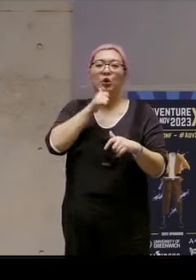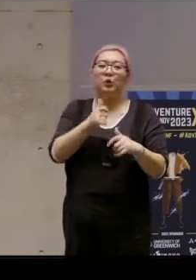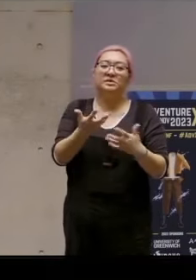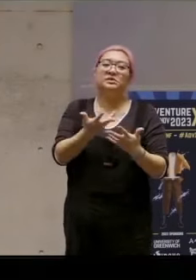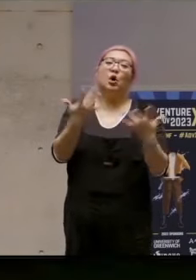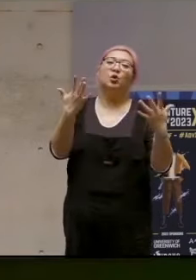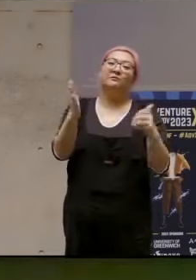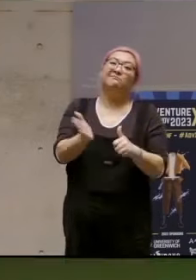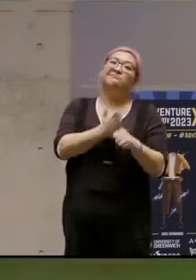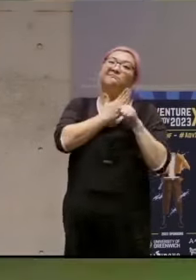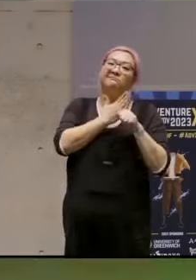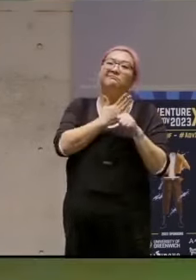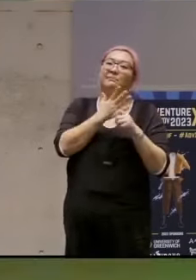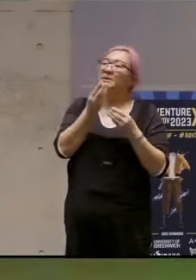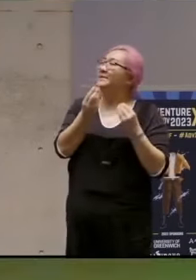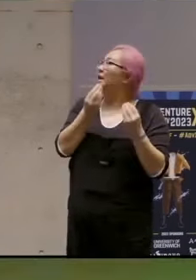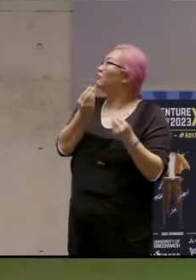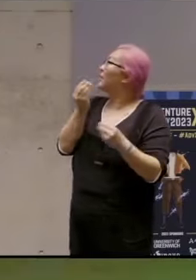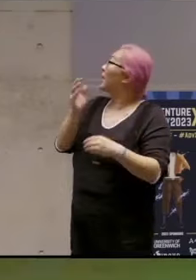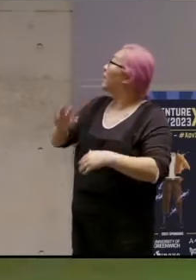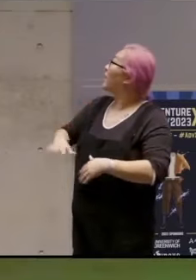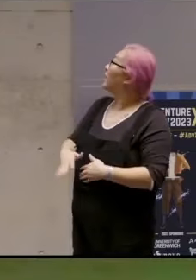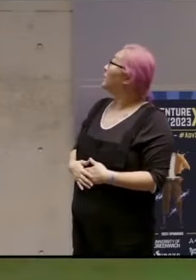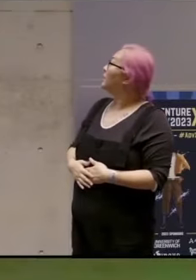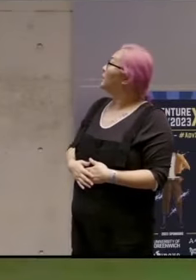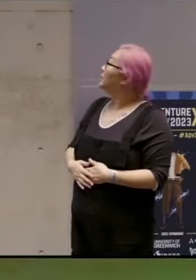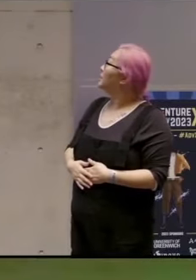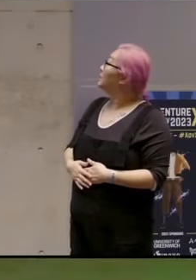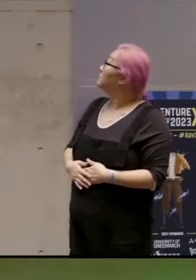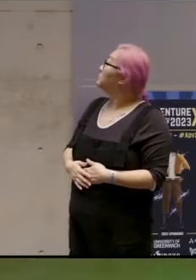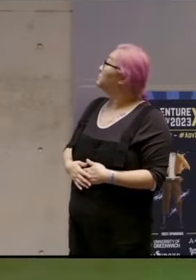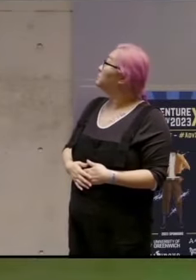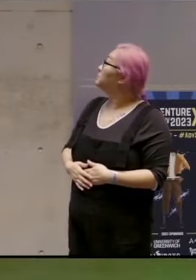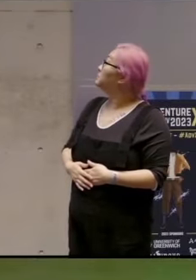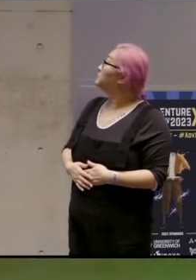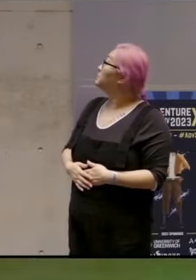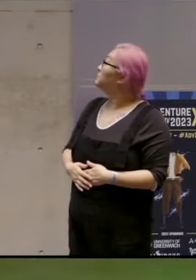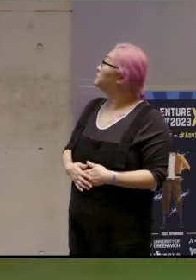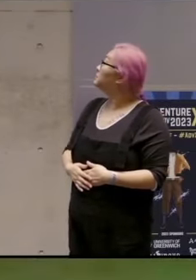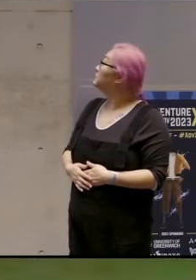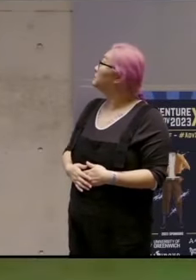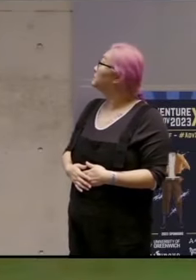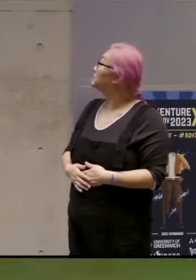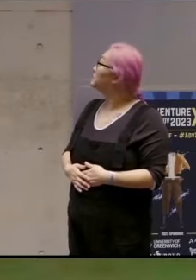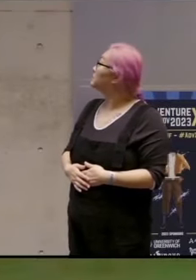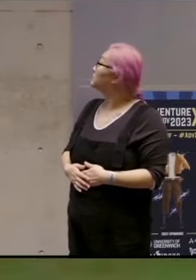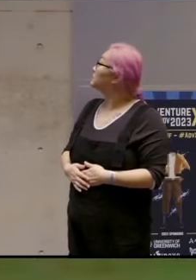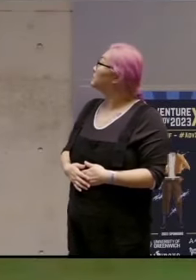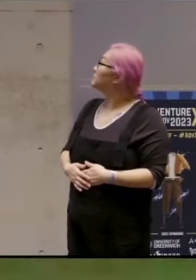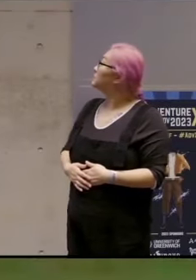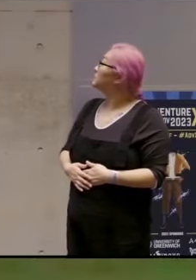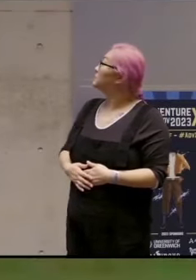We continue with Greece. Because no matter how much I dislike you, you're the best there is.